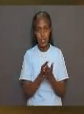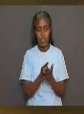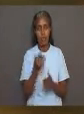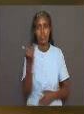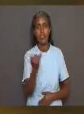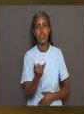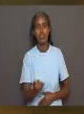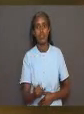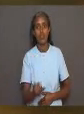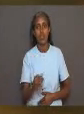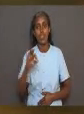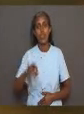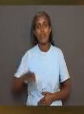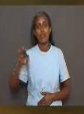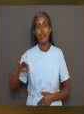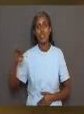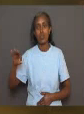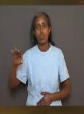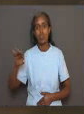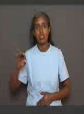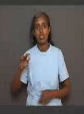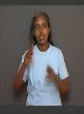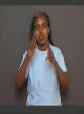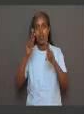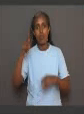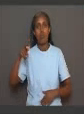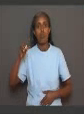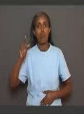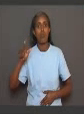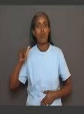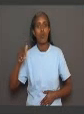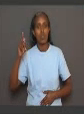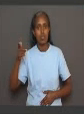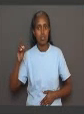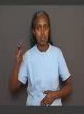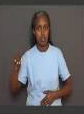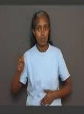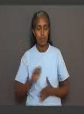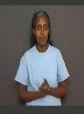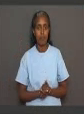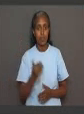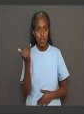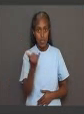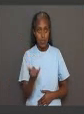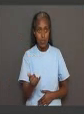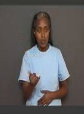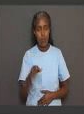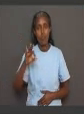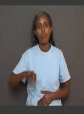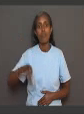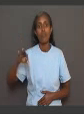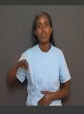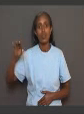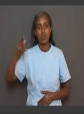drawing a frequency polygon. When you draw a